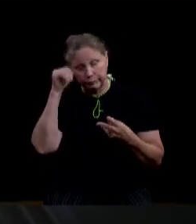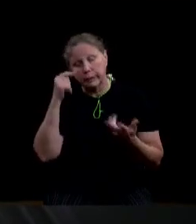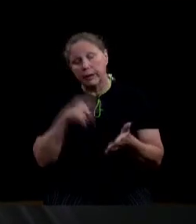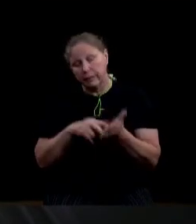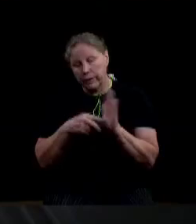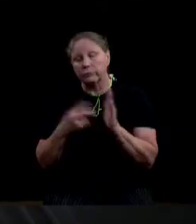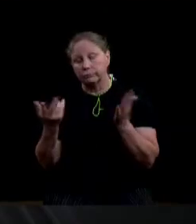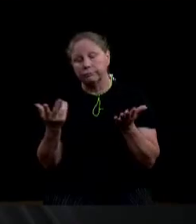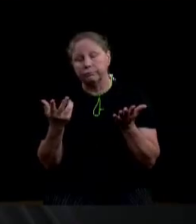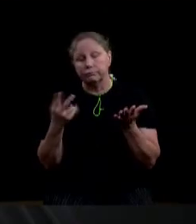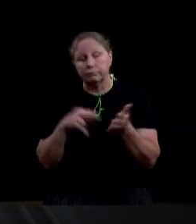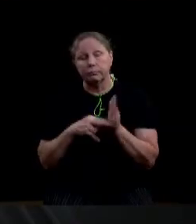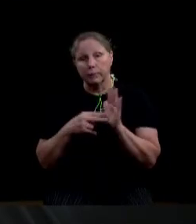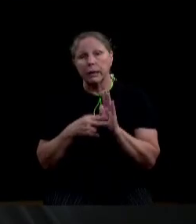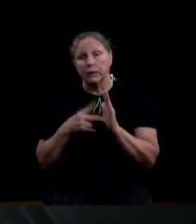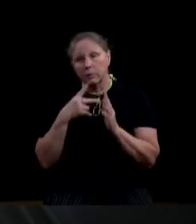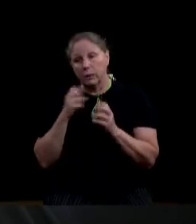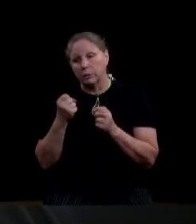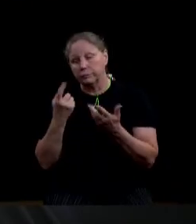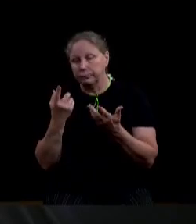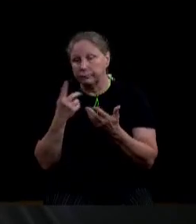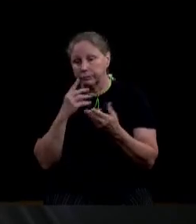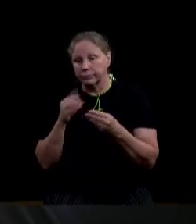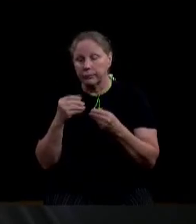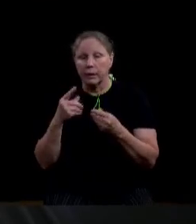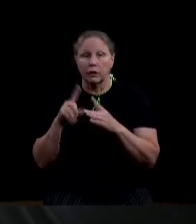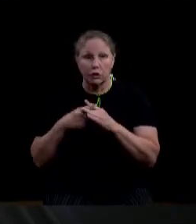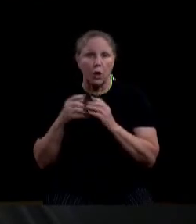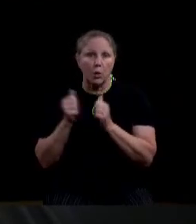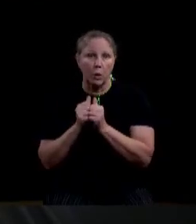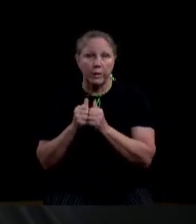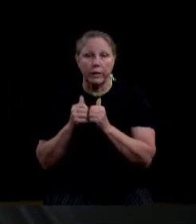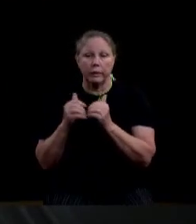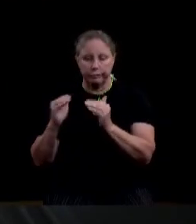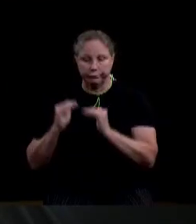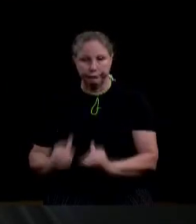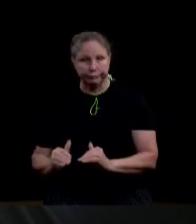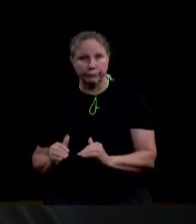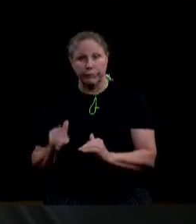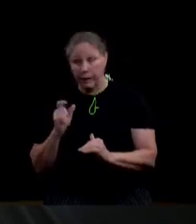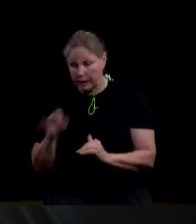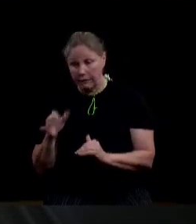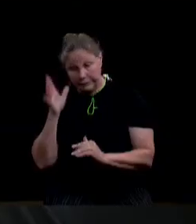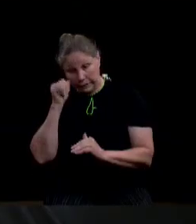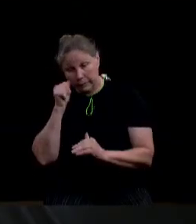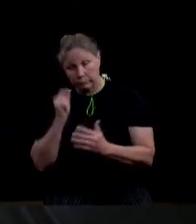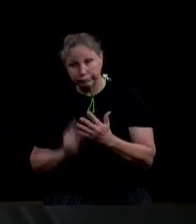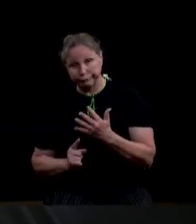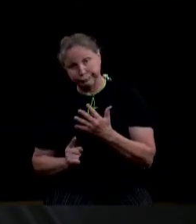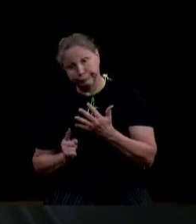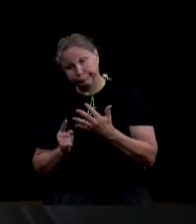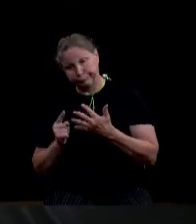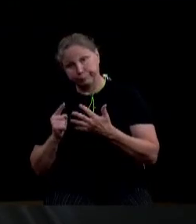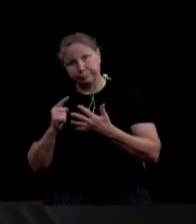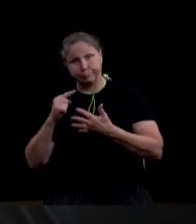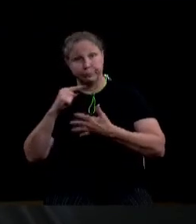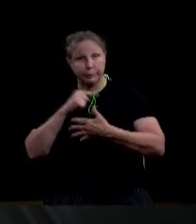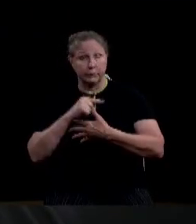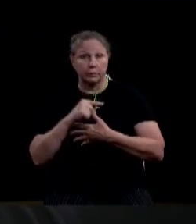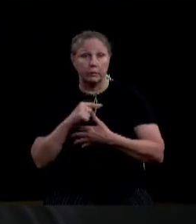certainly start with the lowest and escalate those as required by the individuals refusing to cooperate with the business